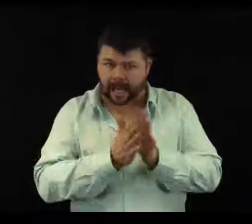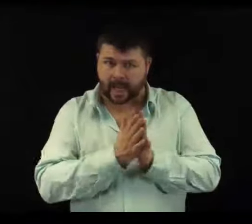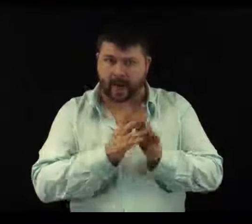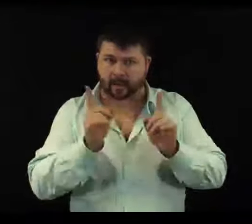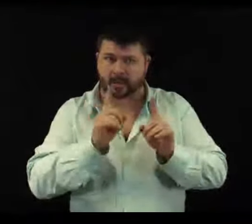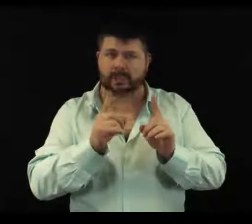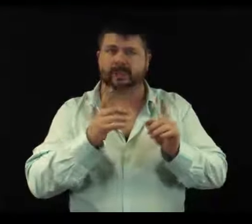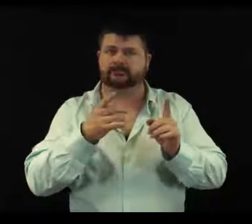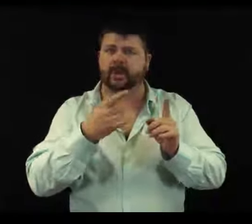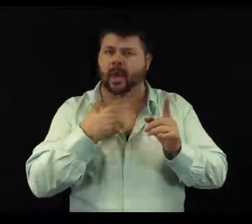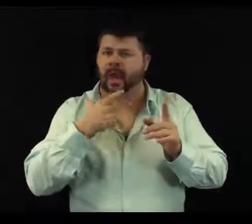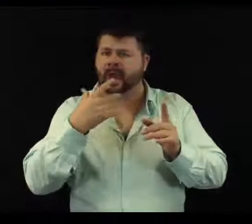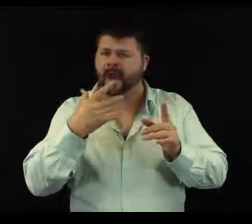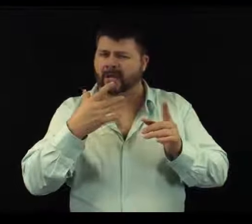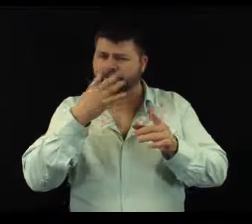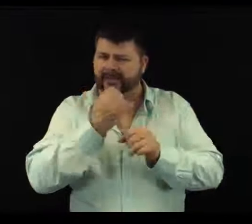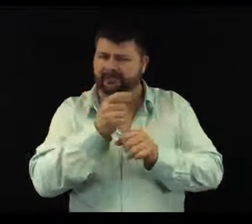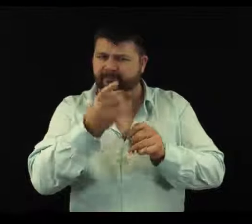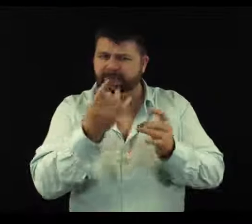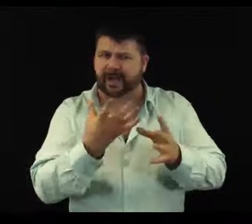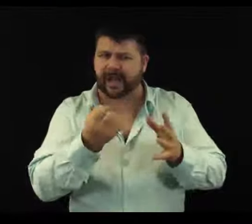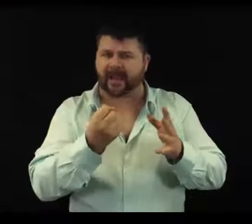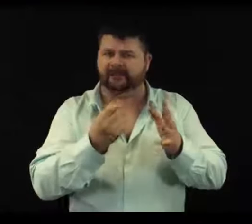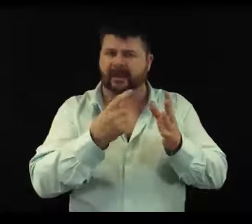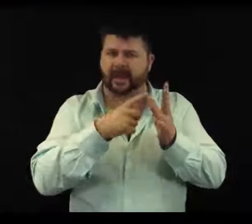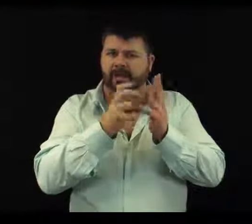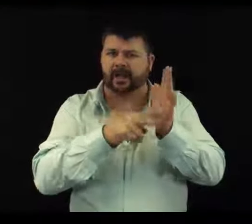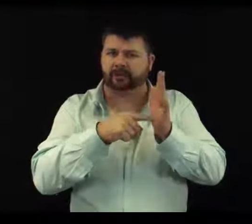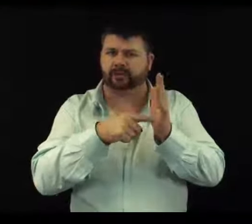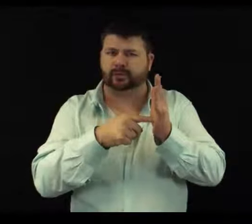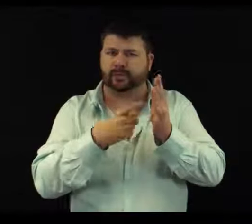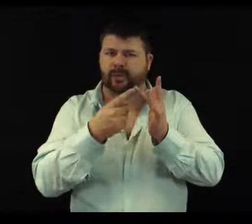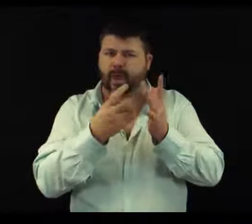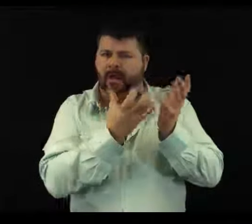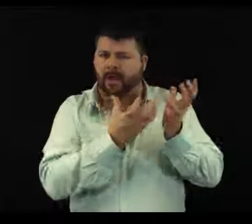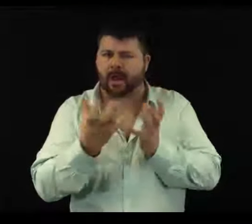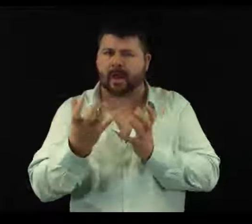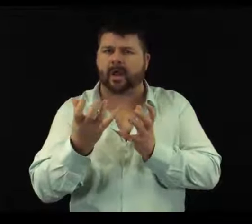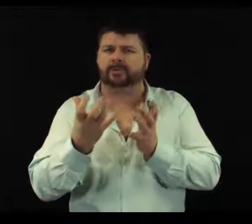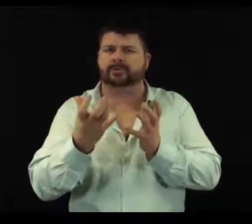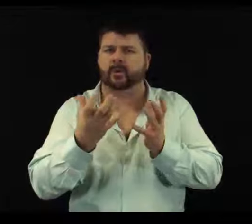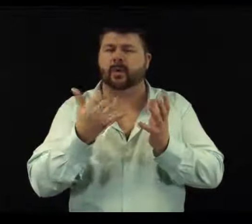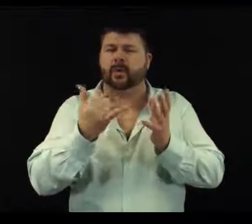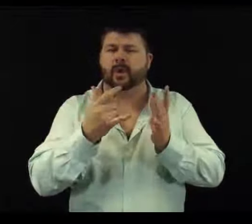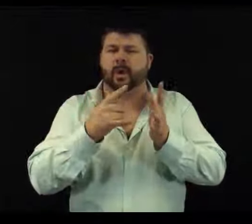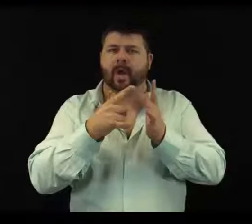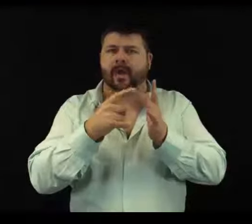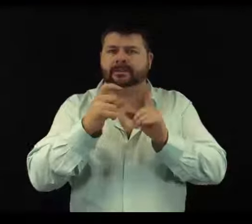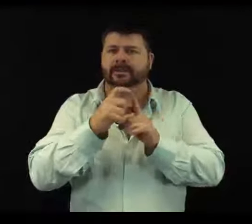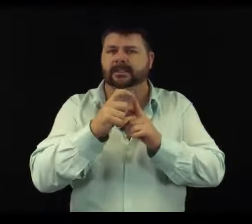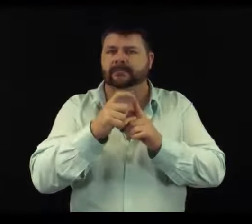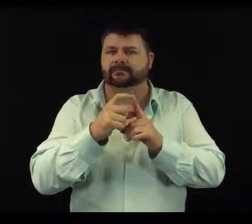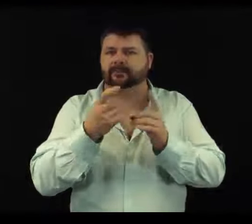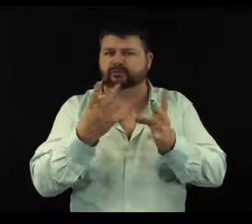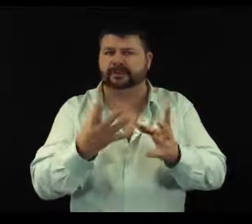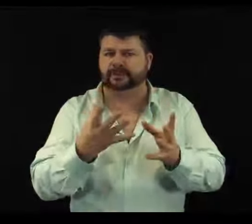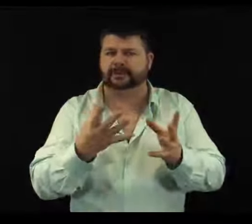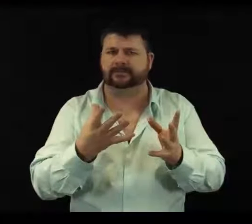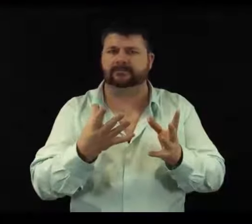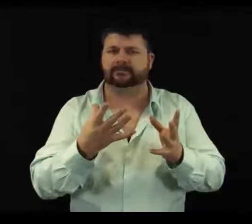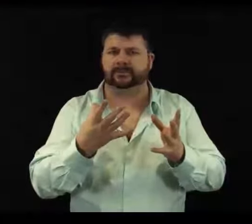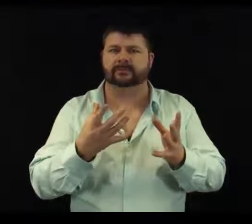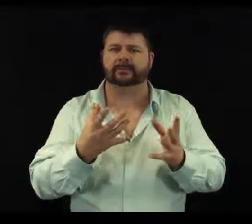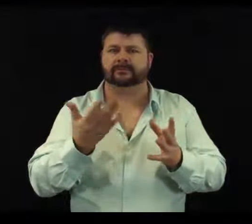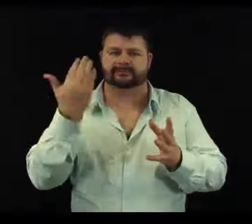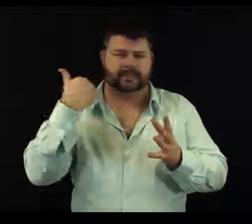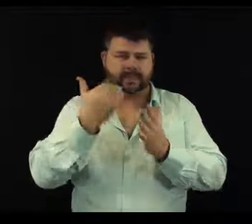created in the Mail and iCloud setup lesson. You also have to set up this account to access iTunes and the App Store, which requires either